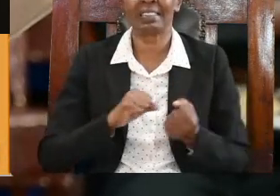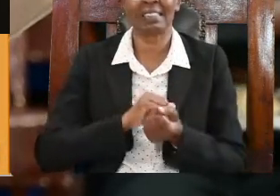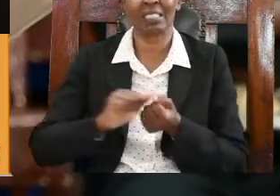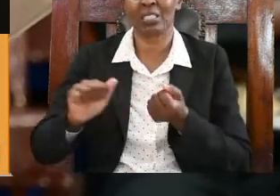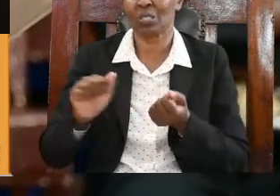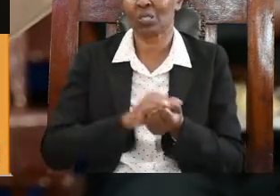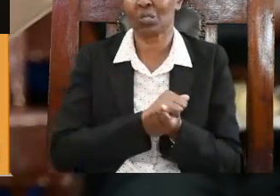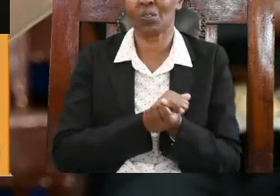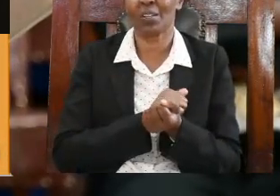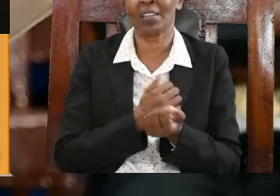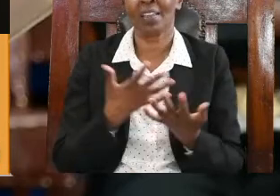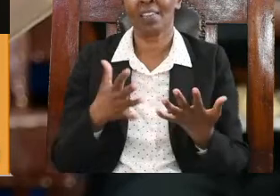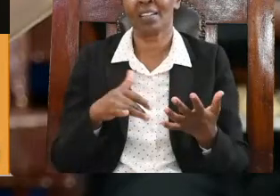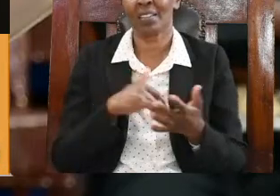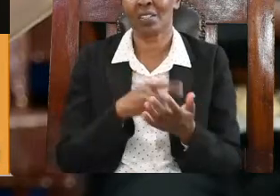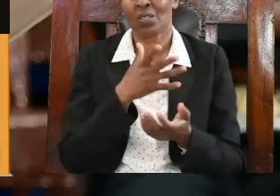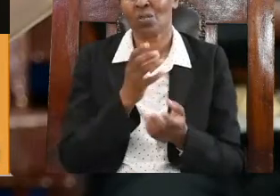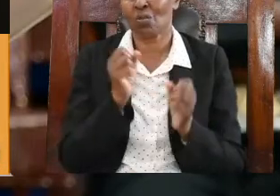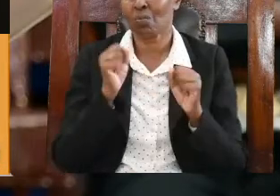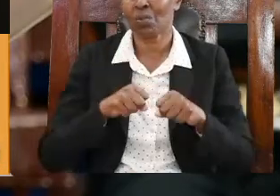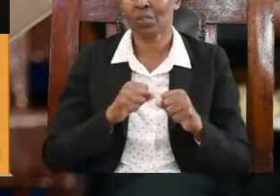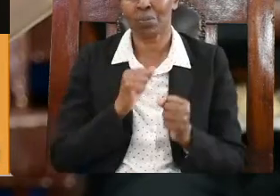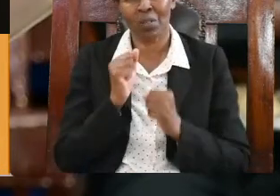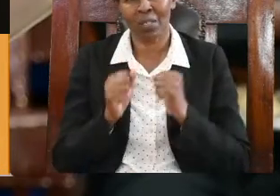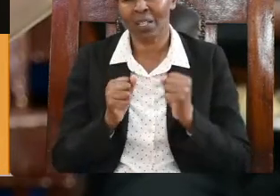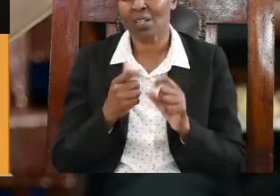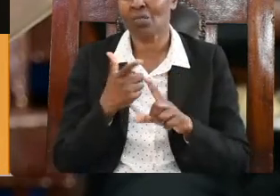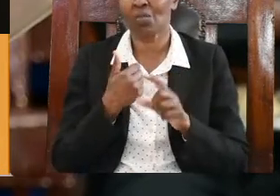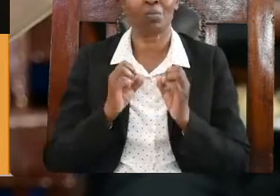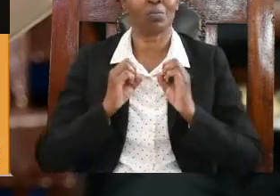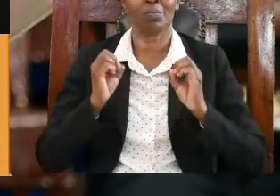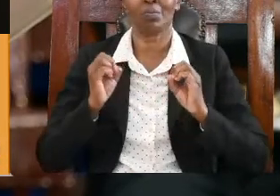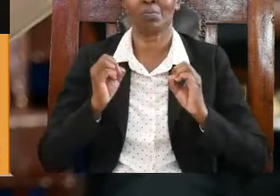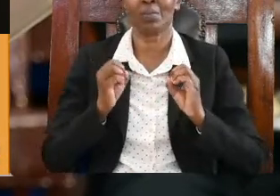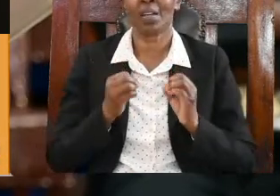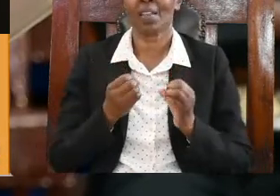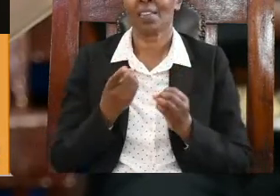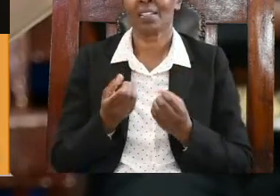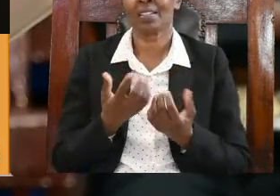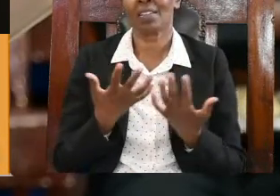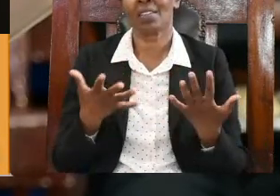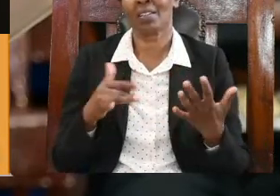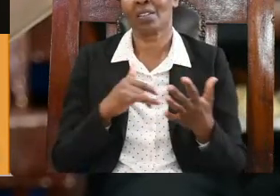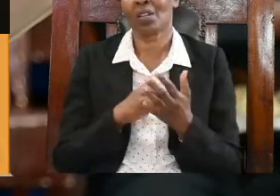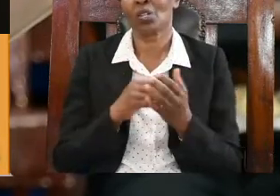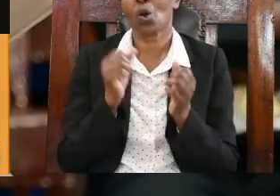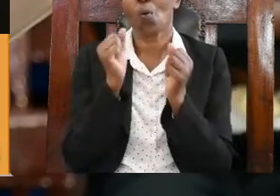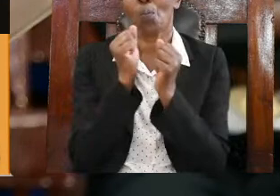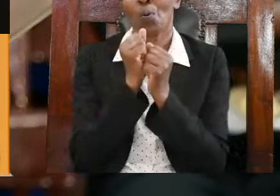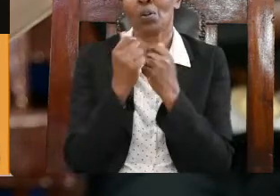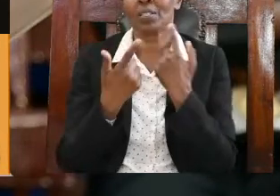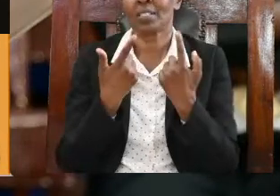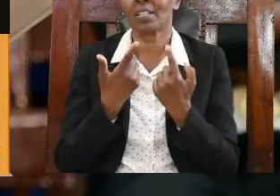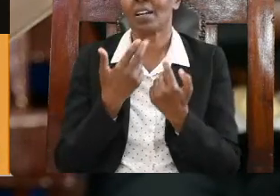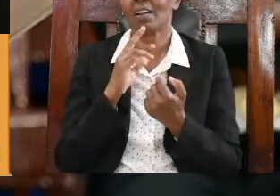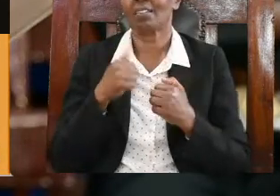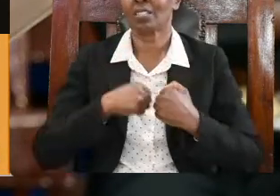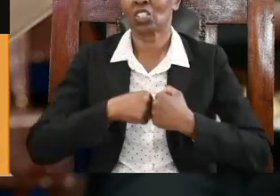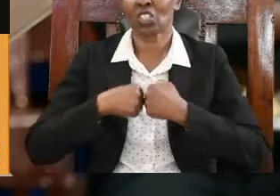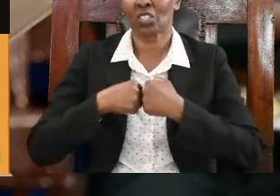that you cannot run away from. These are the things that Paul is describing as a thorn in the flesh.